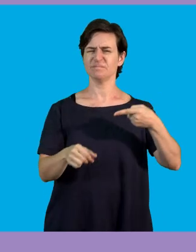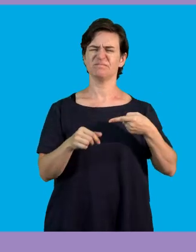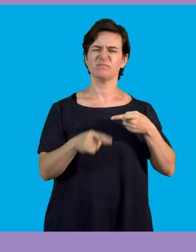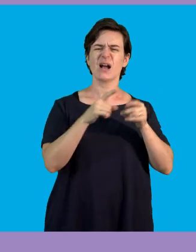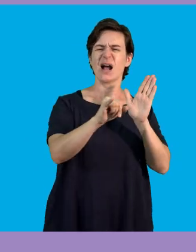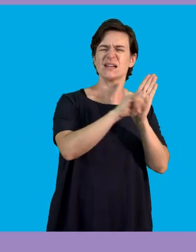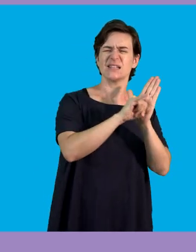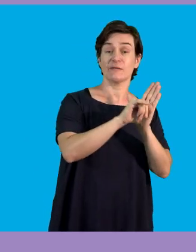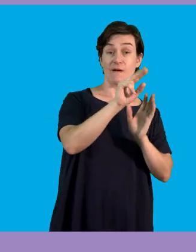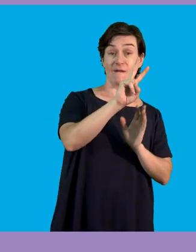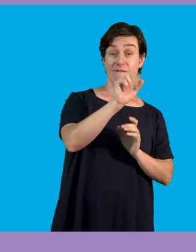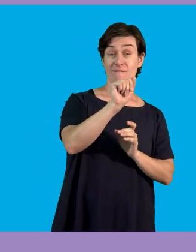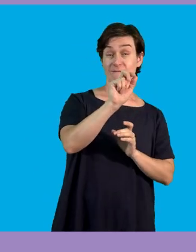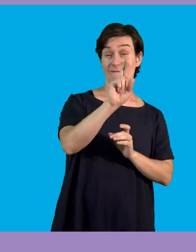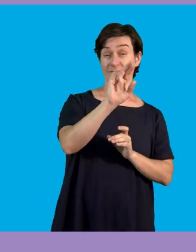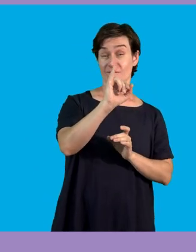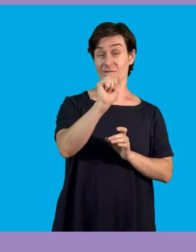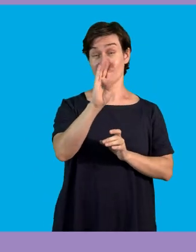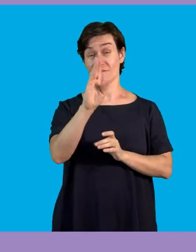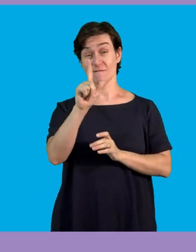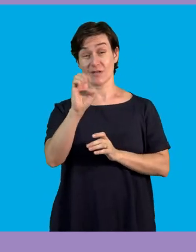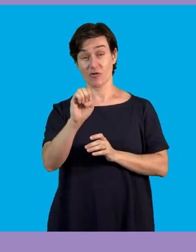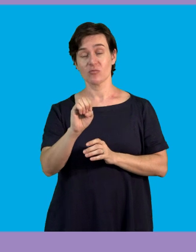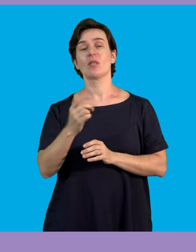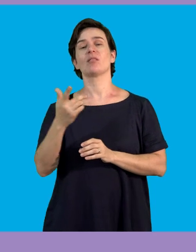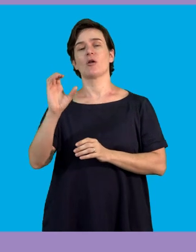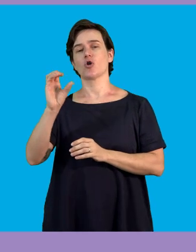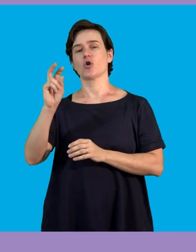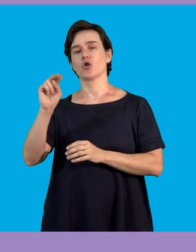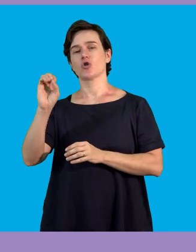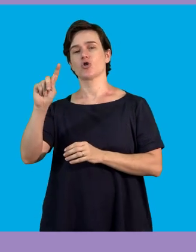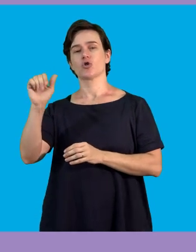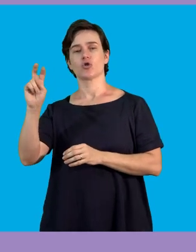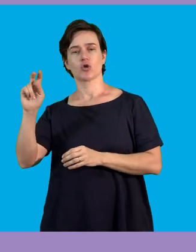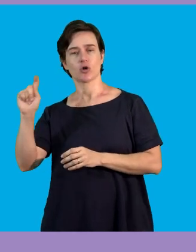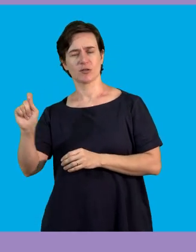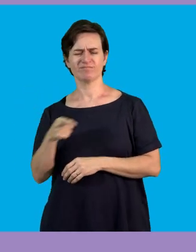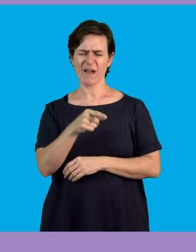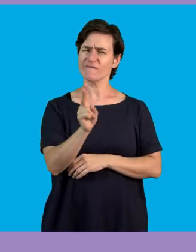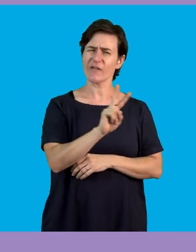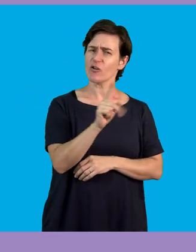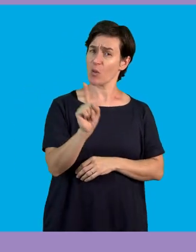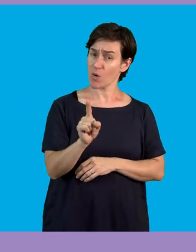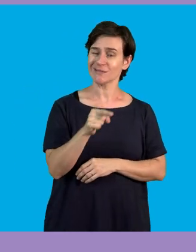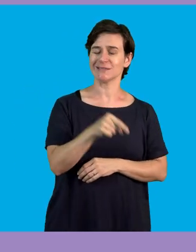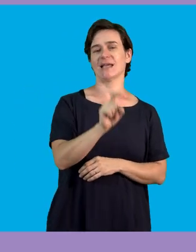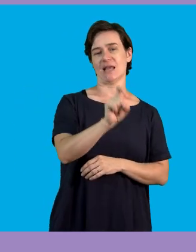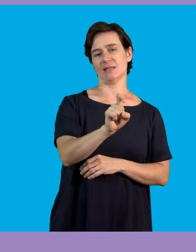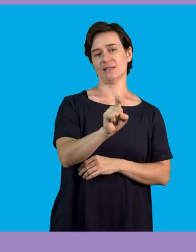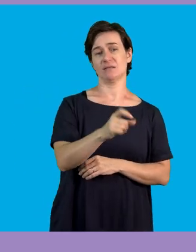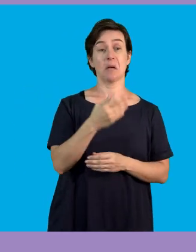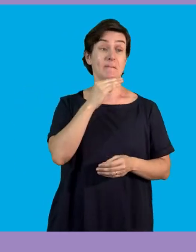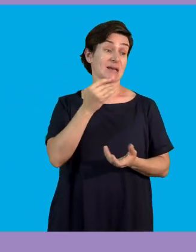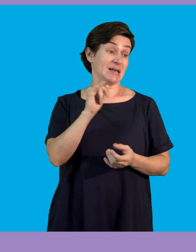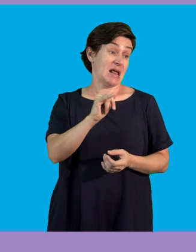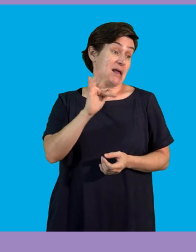identify the variables and constant. Our variable is x, and therefore, even if